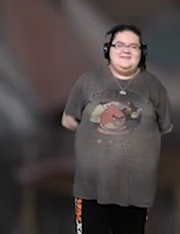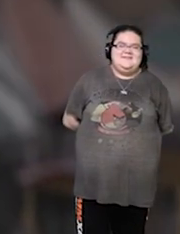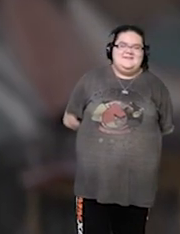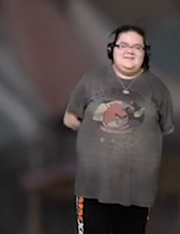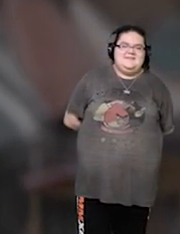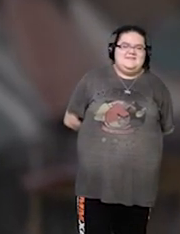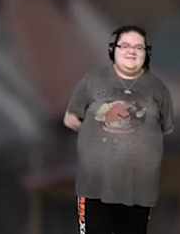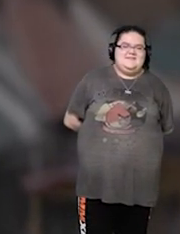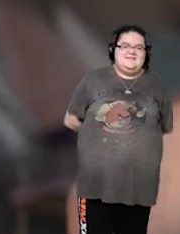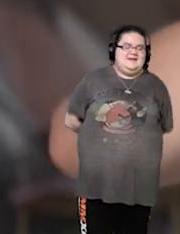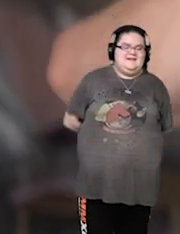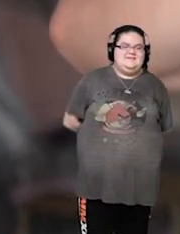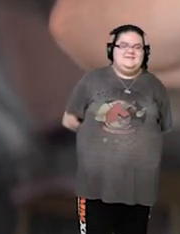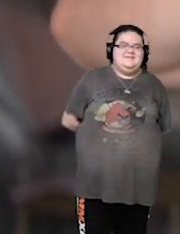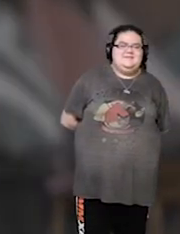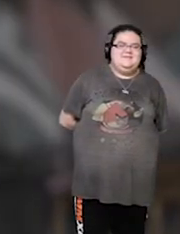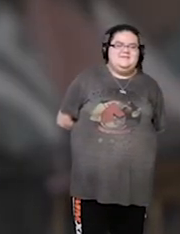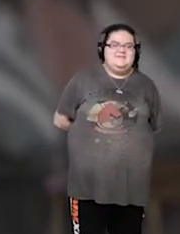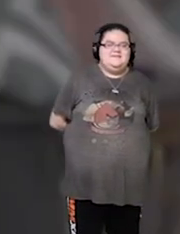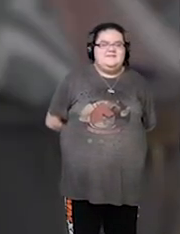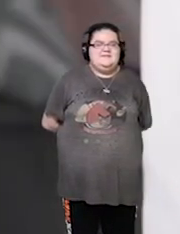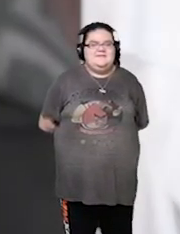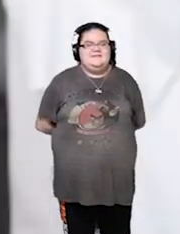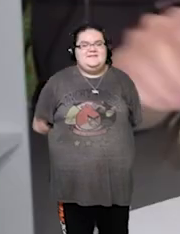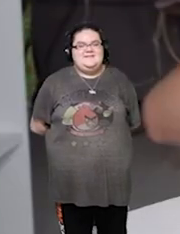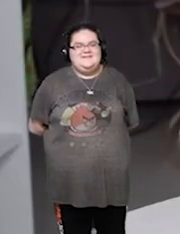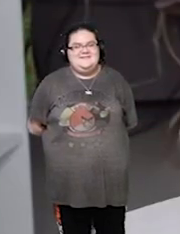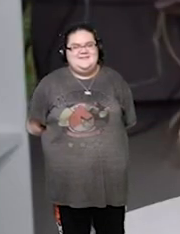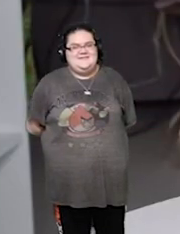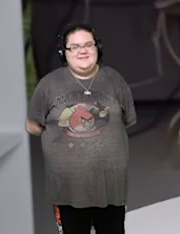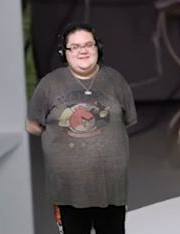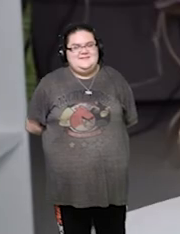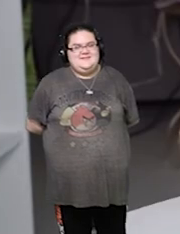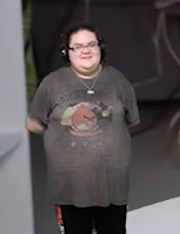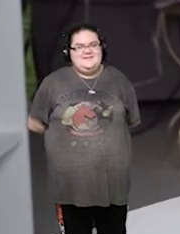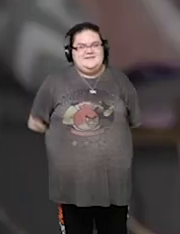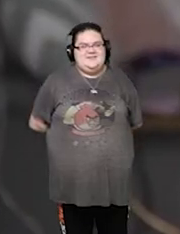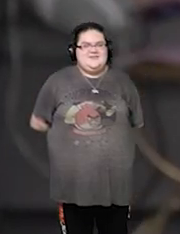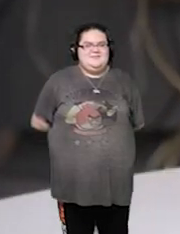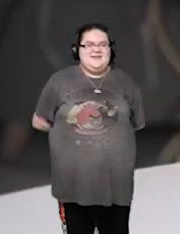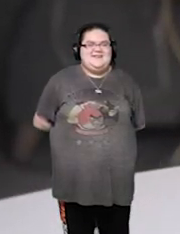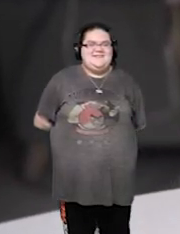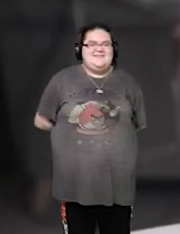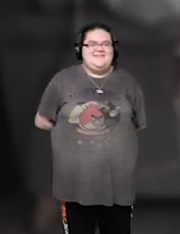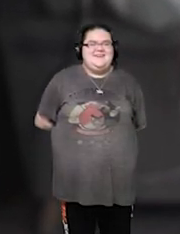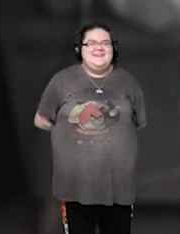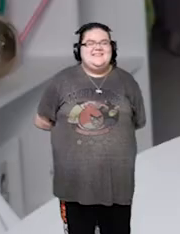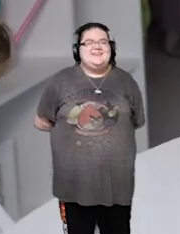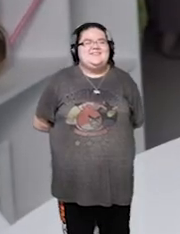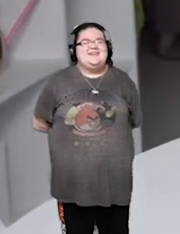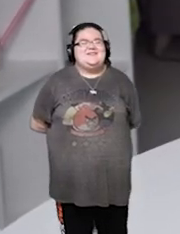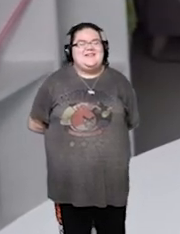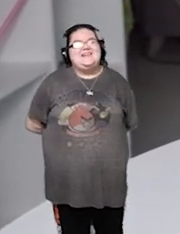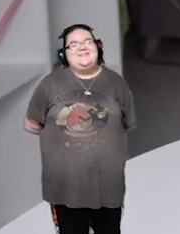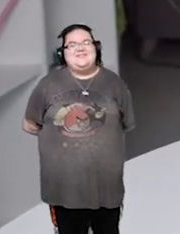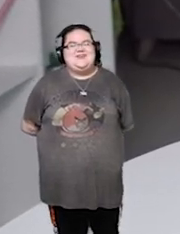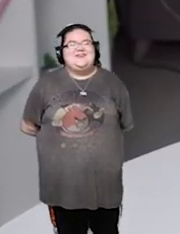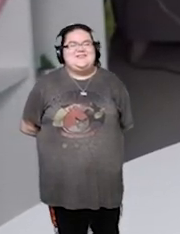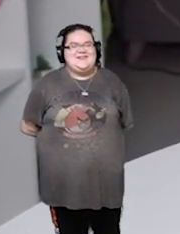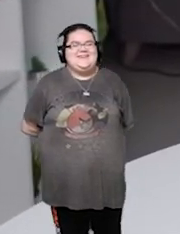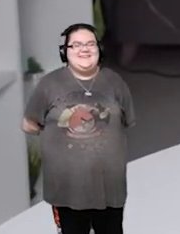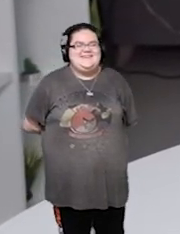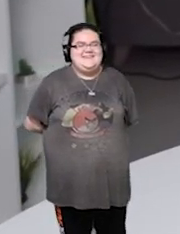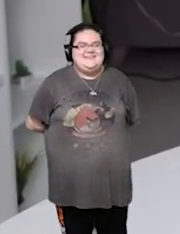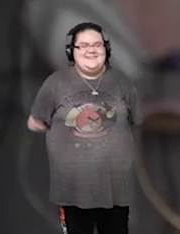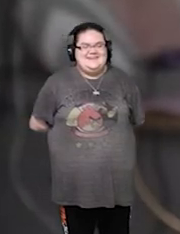out. Where's that logo still? I don't know. Is it Burberry? Burberry. Told ya. Is there even a logo on this one? This is just primarily coming through. Literally exactly what